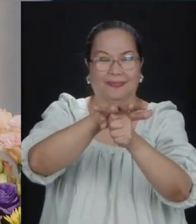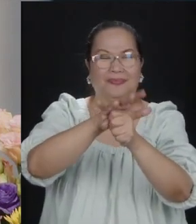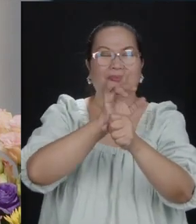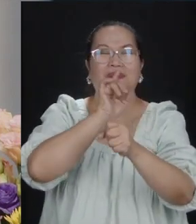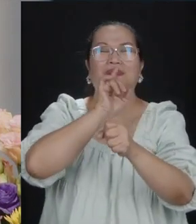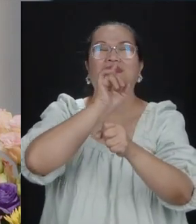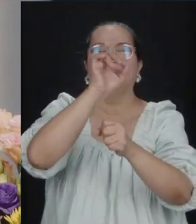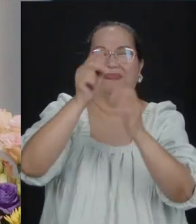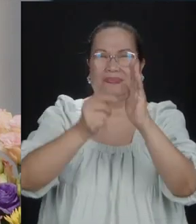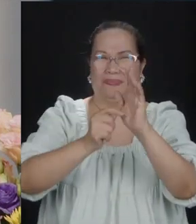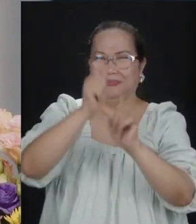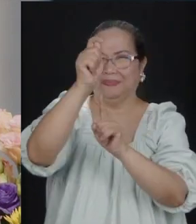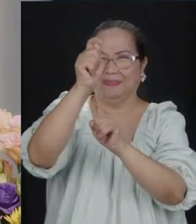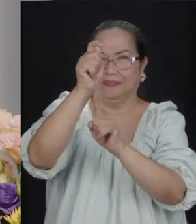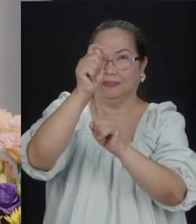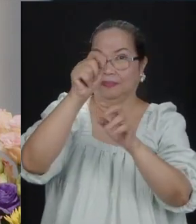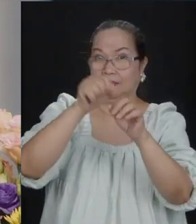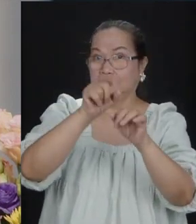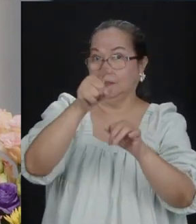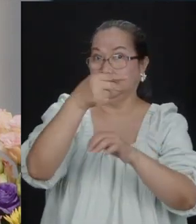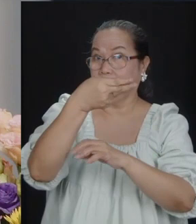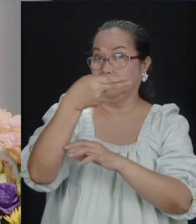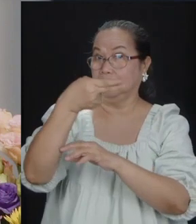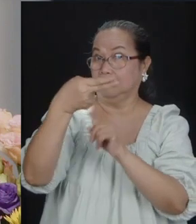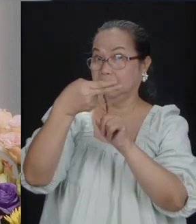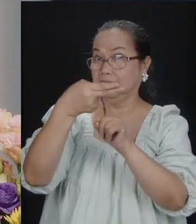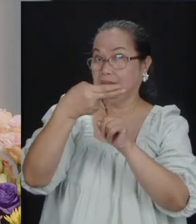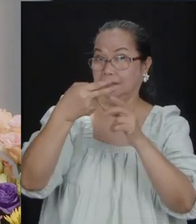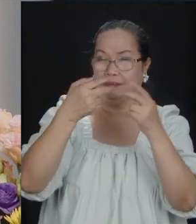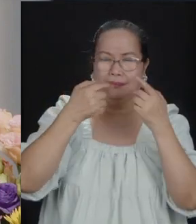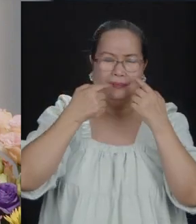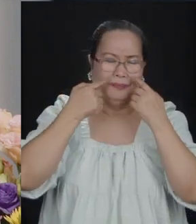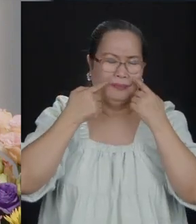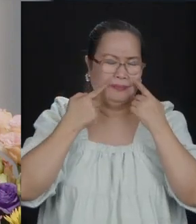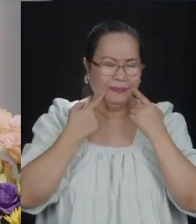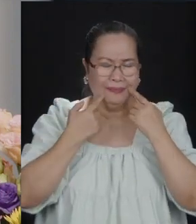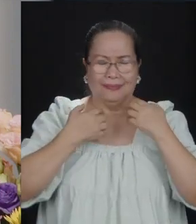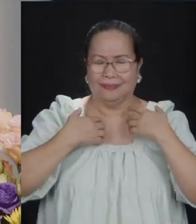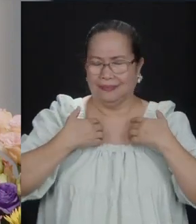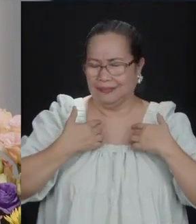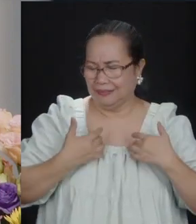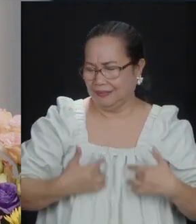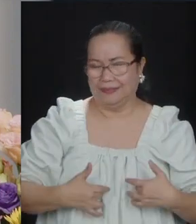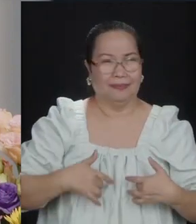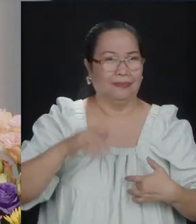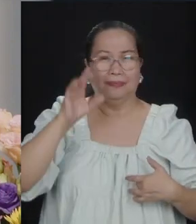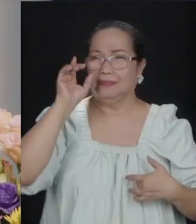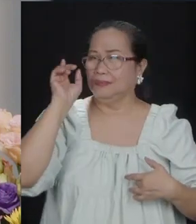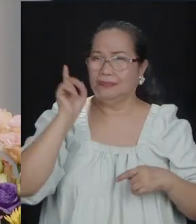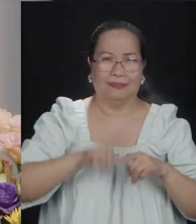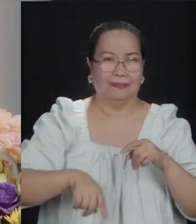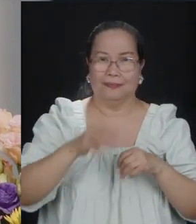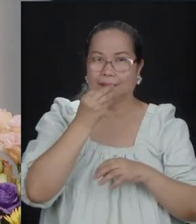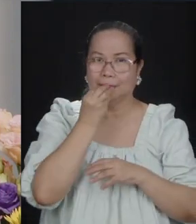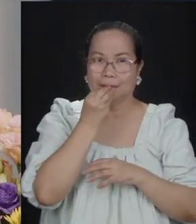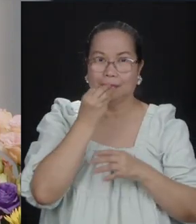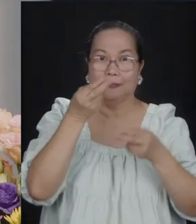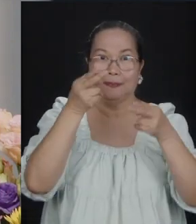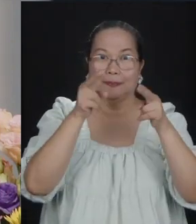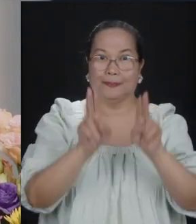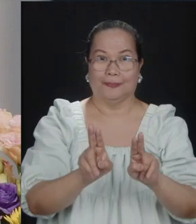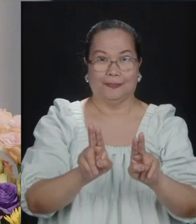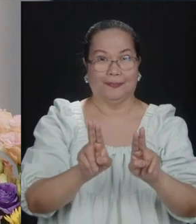degree. So Hannah was hurting and weeping and would not eat every time this